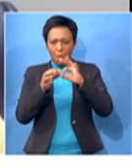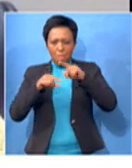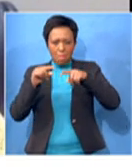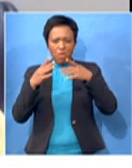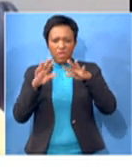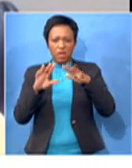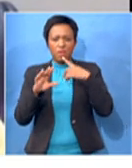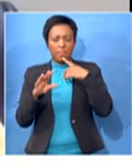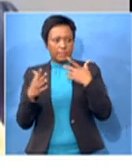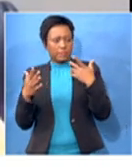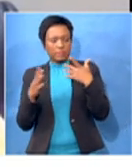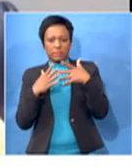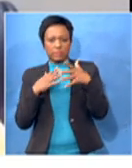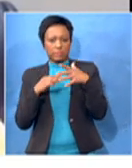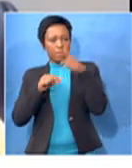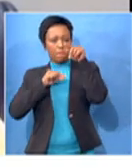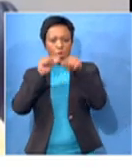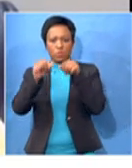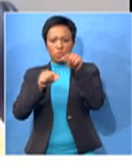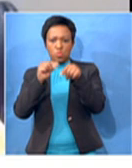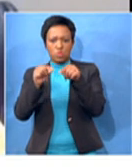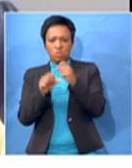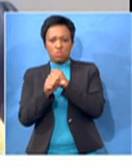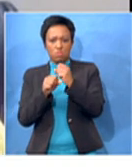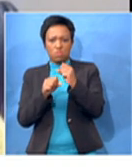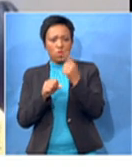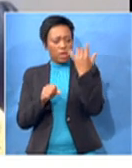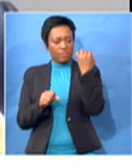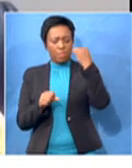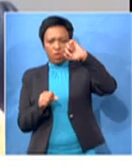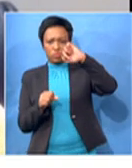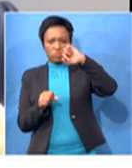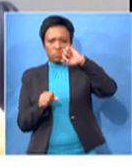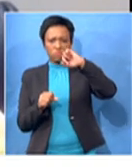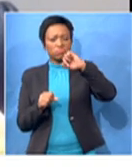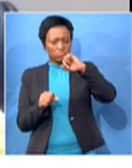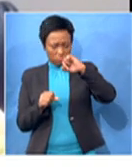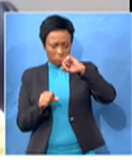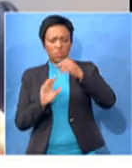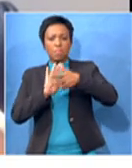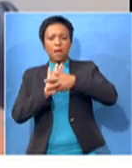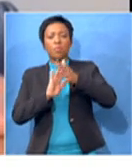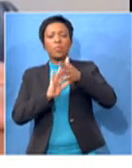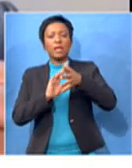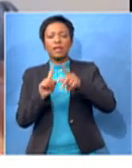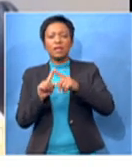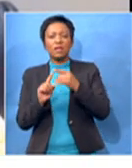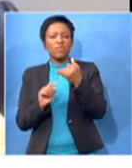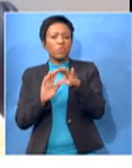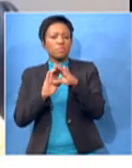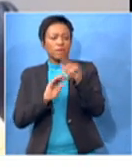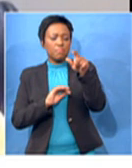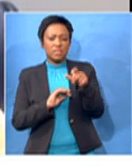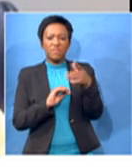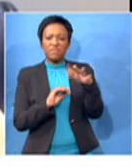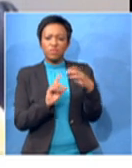given that even the prosecutors were not going to oppose bail. So someone has violated a